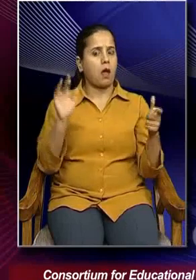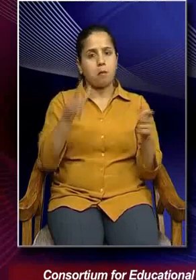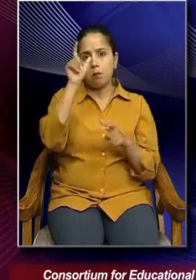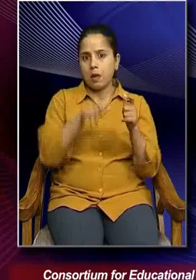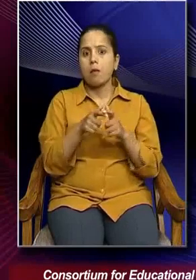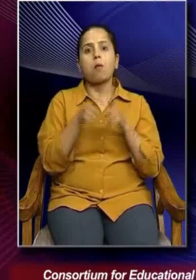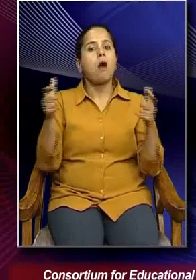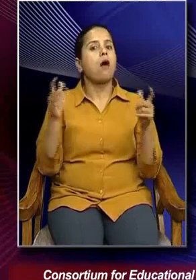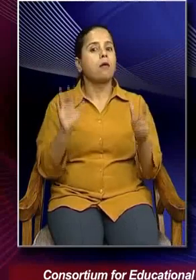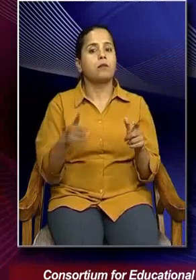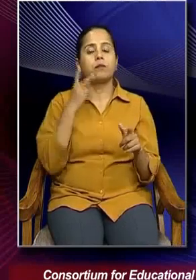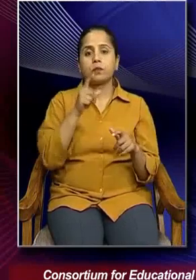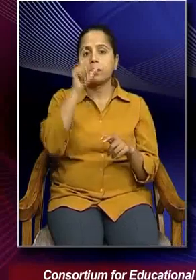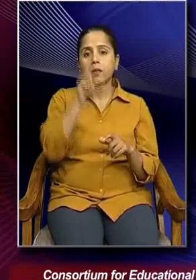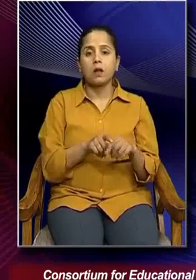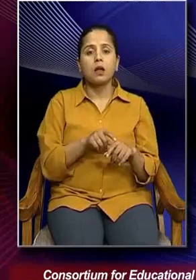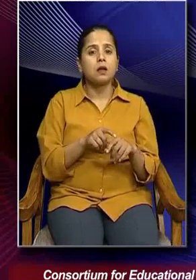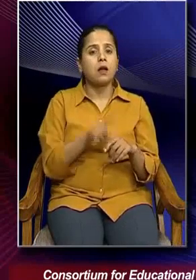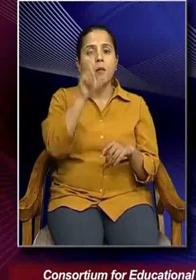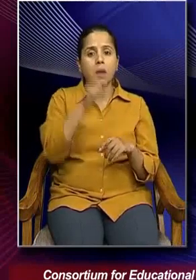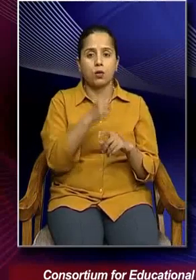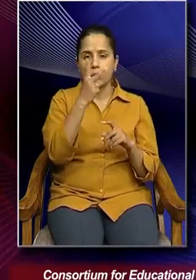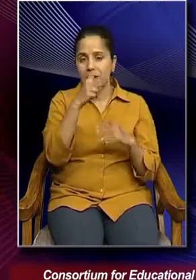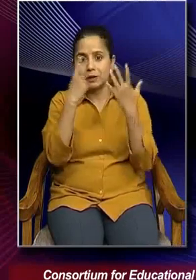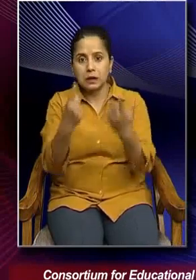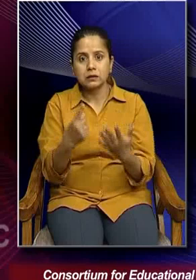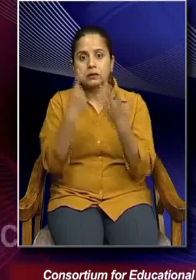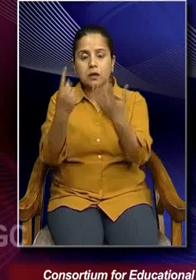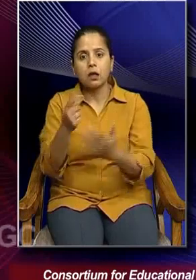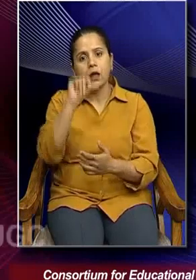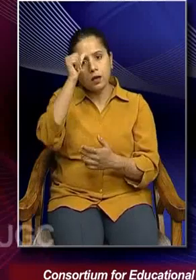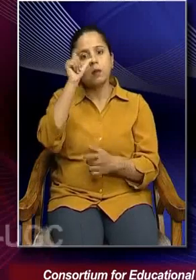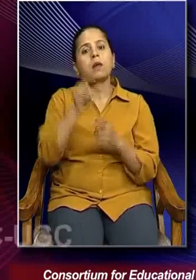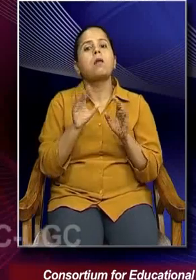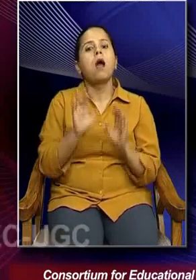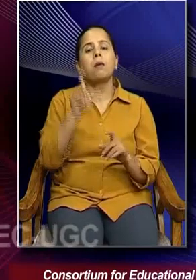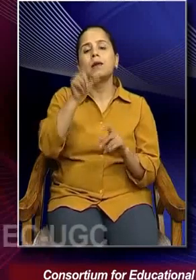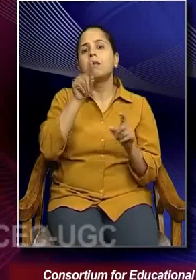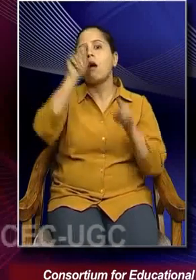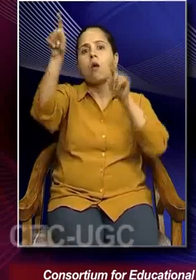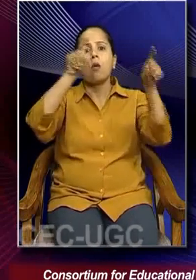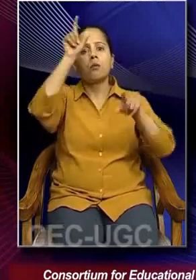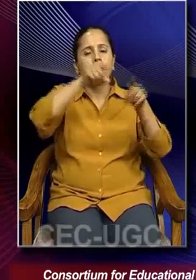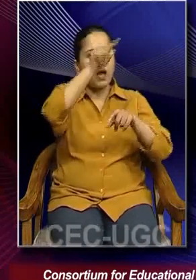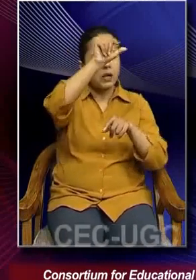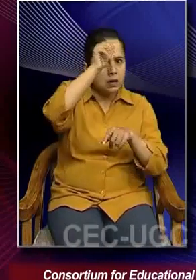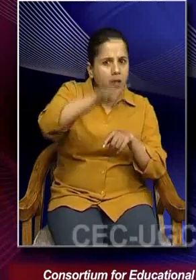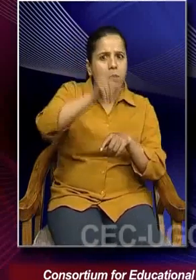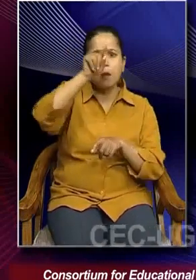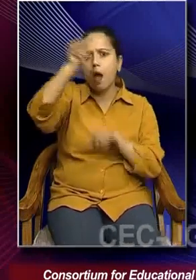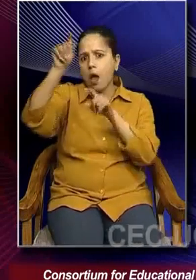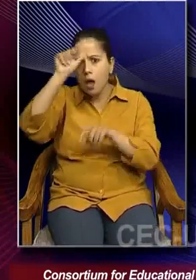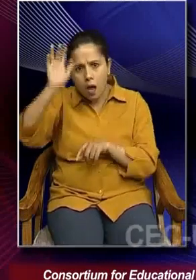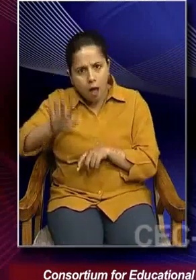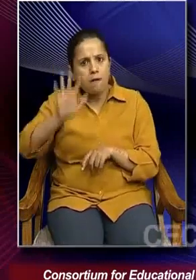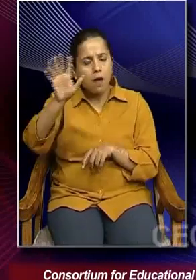So every sixth person in this world is an Indian. And so therefore, progress of India